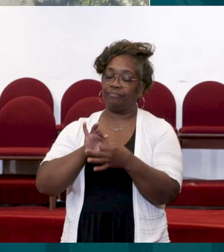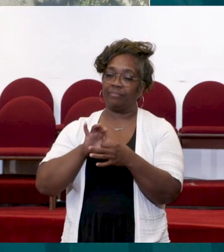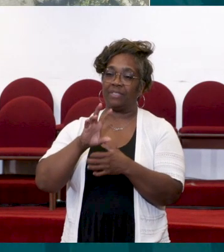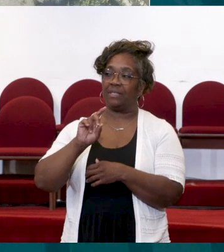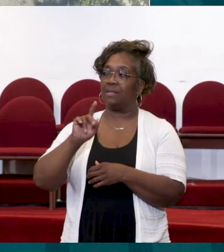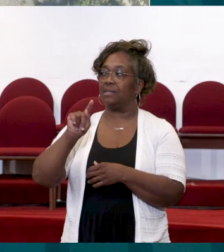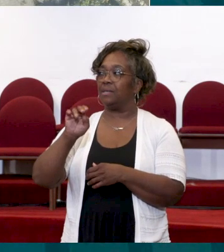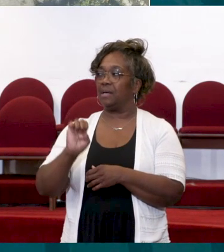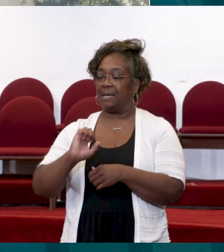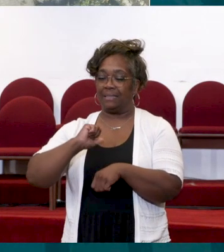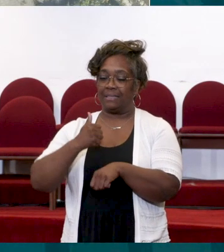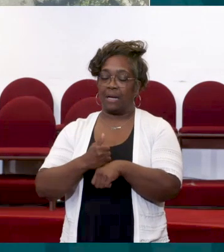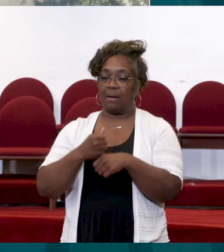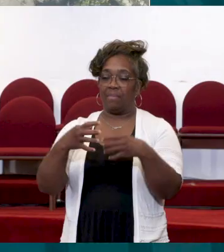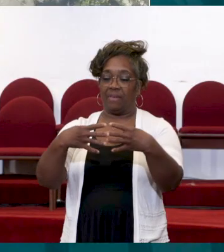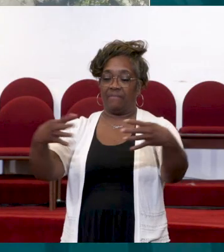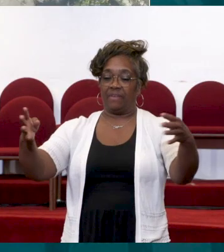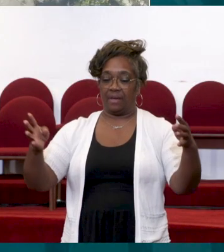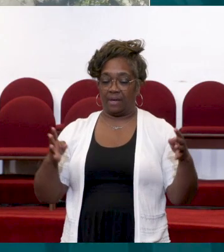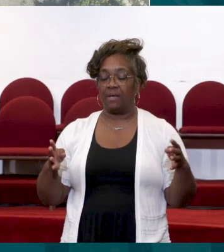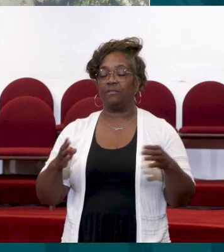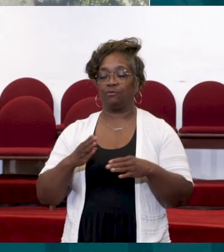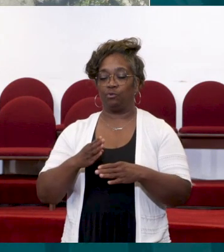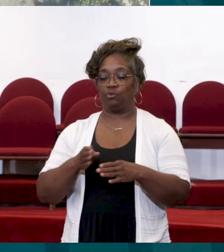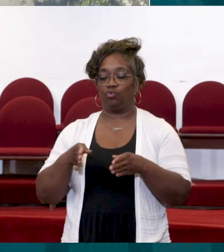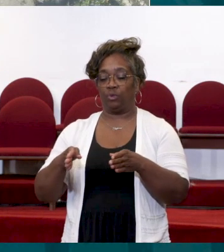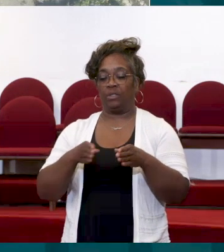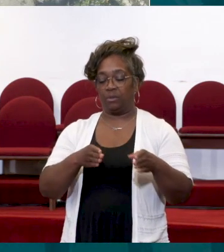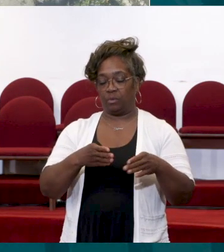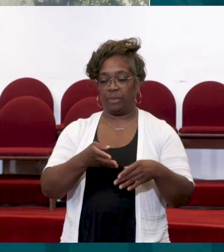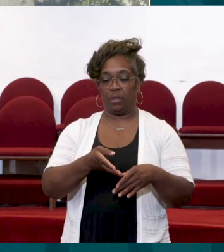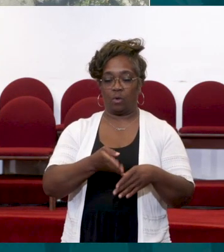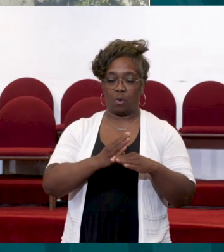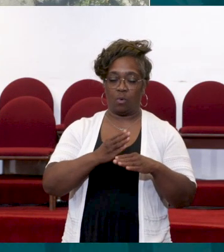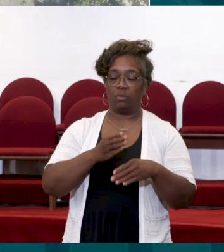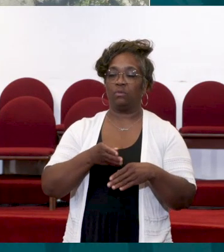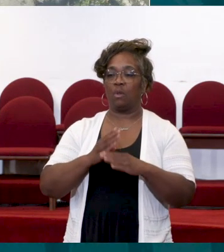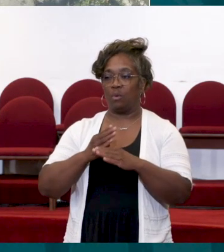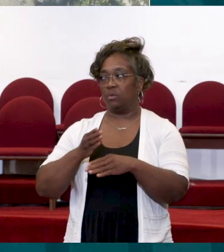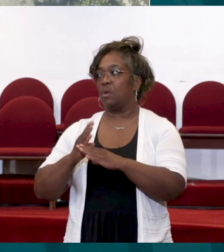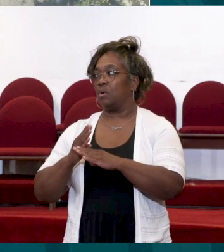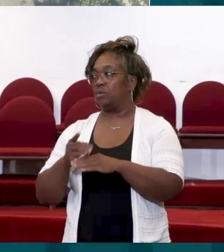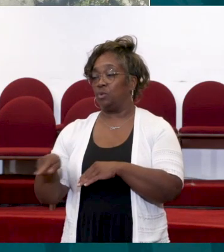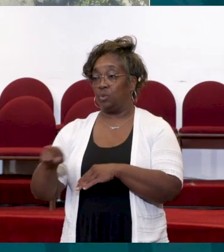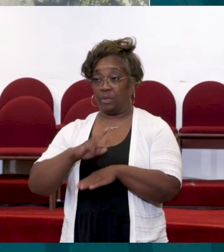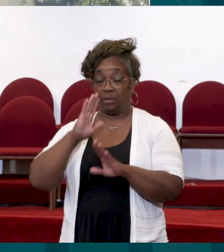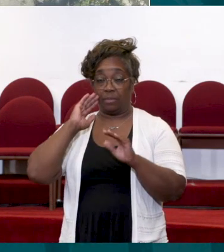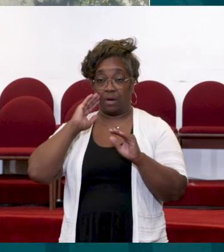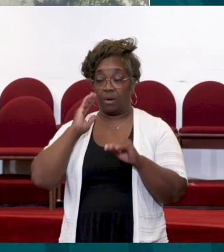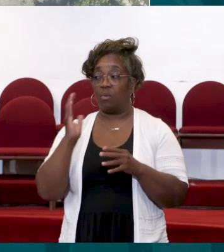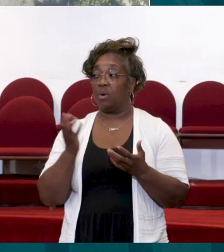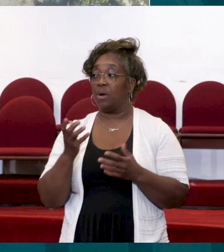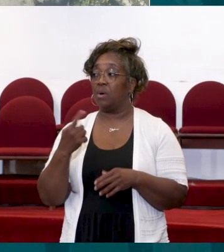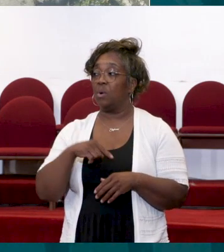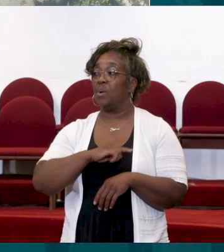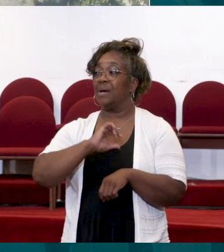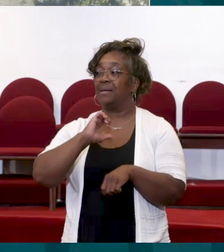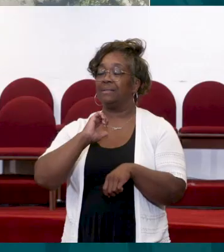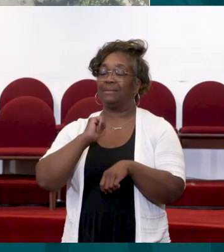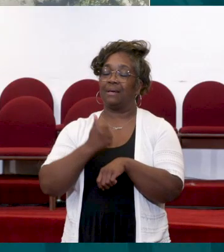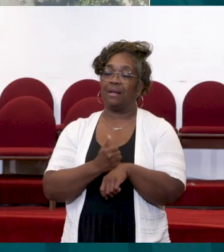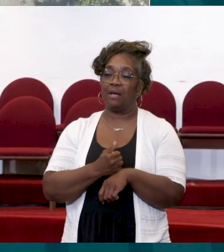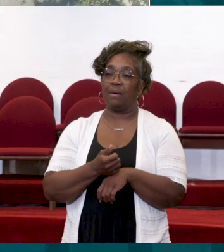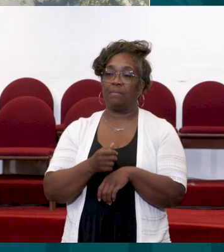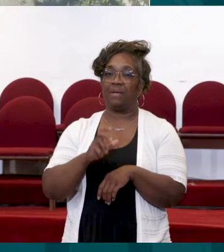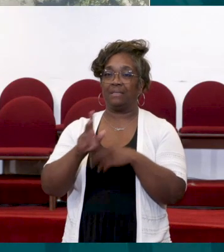fencing up, we'll be closing the roads in coordination with them. So what you should expect is that we're going to be putting up what we call type 3 barricades,